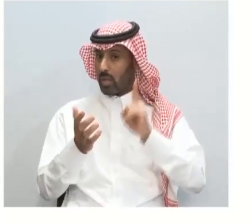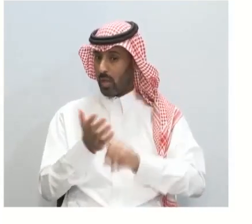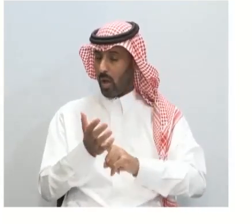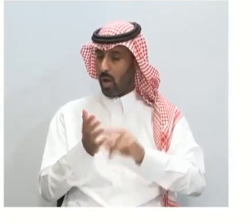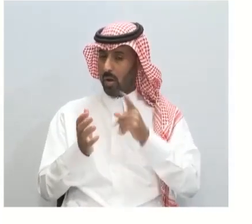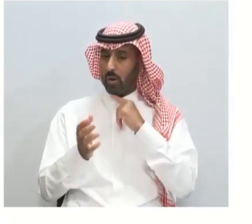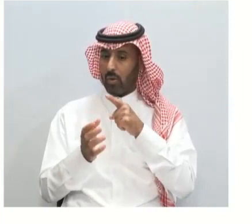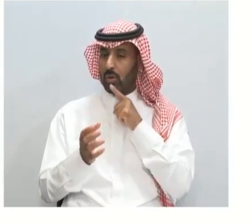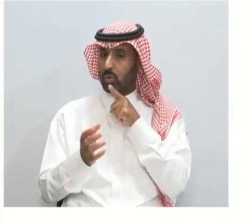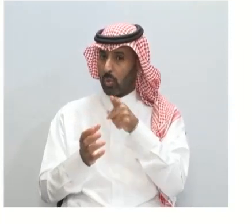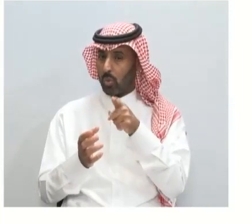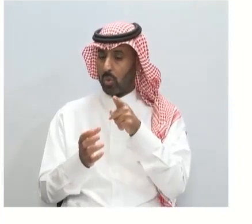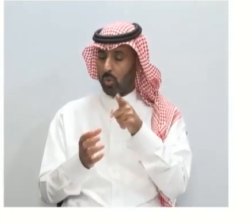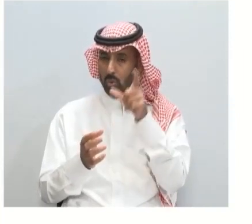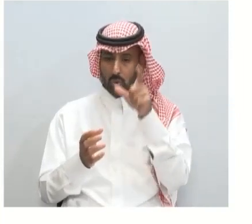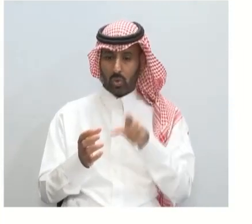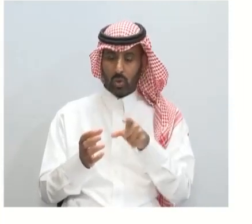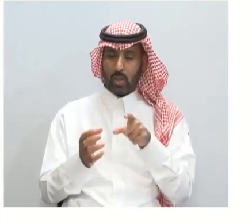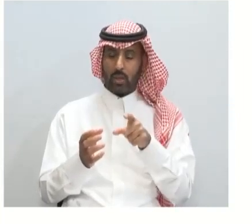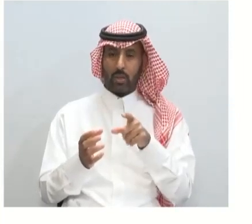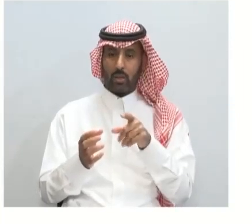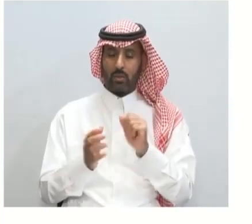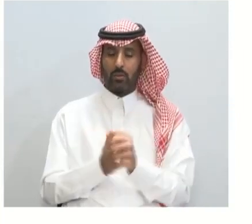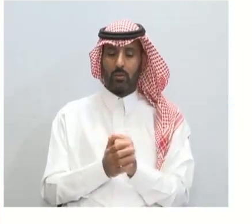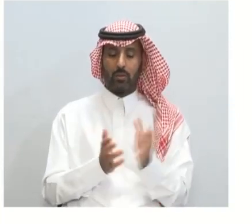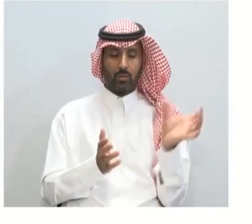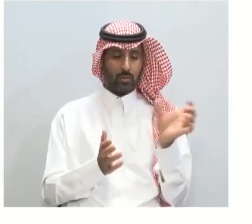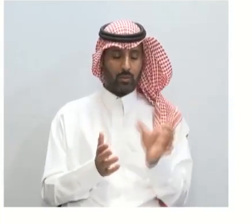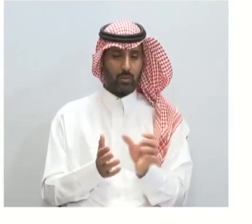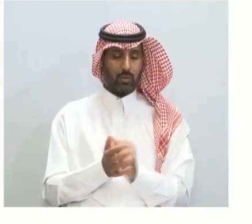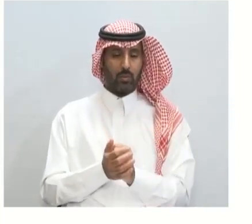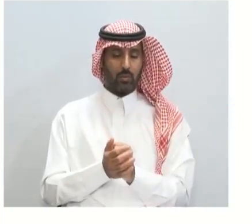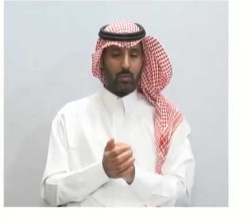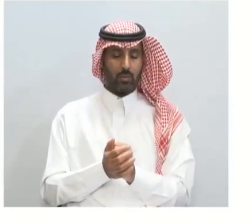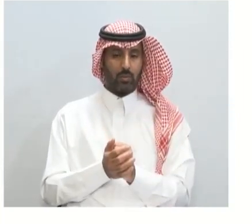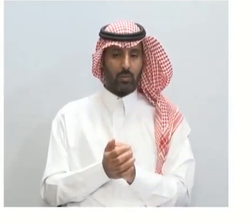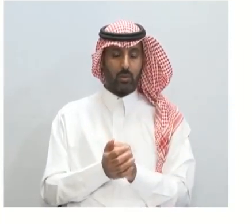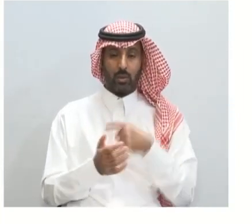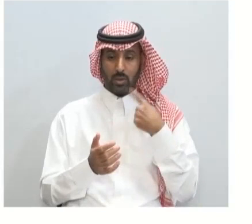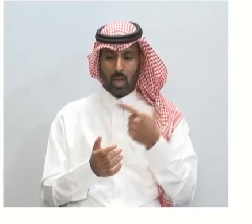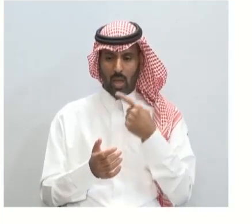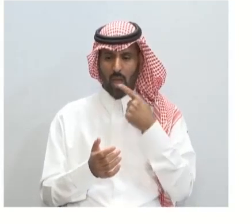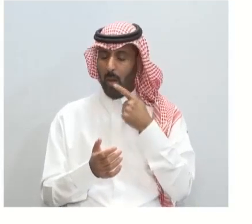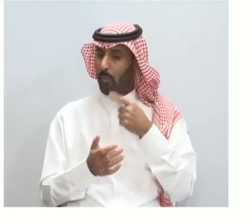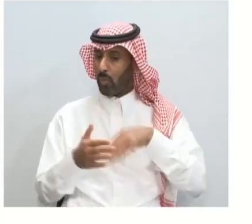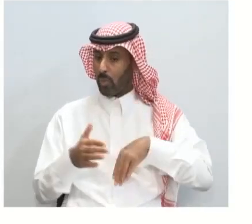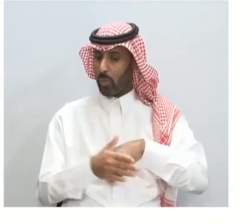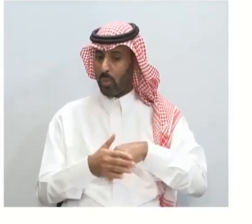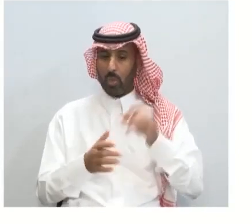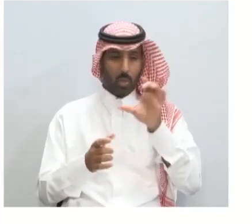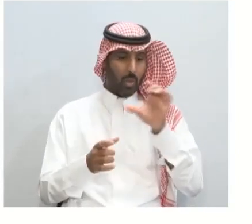so when you say it's your call it means your decision this word is often used in sports with referees